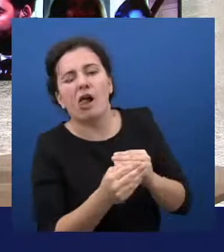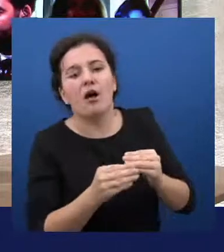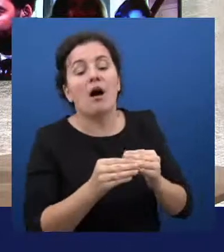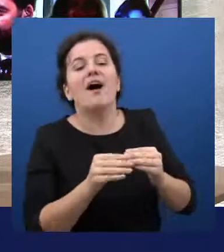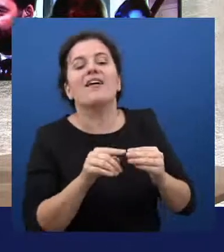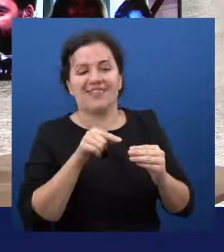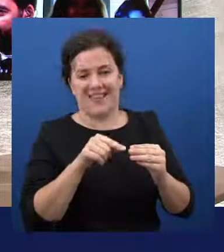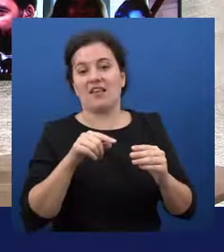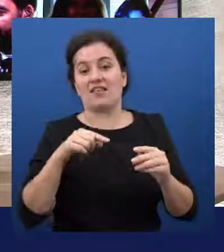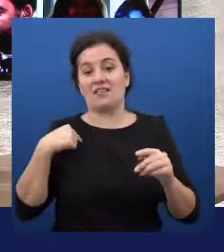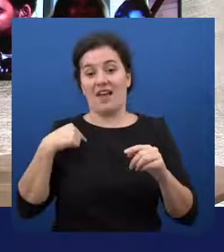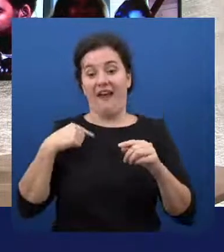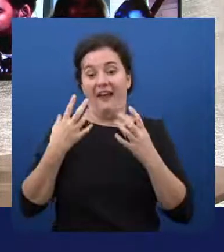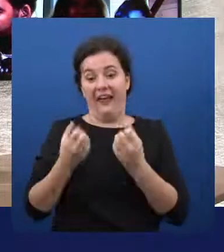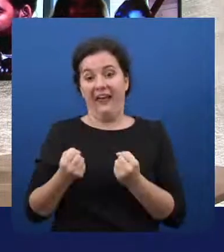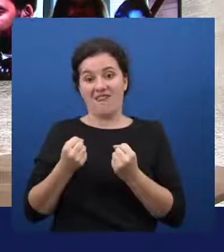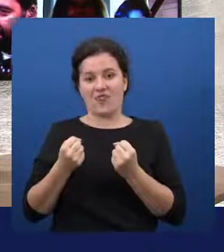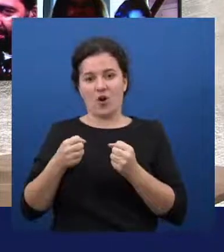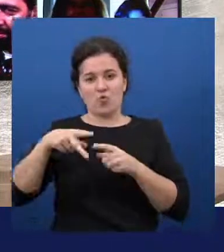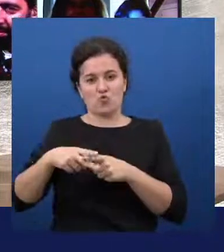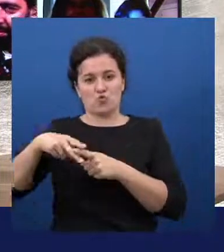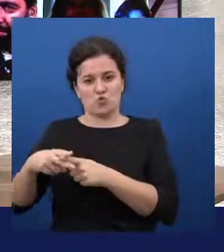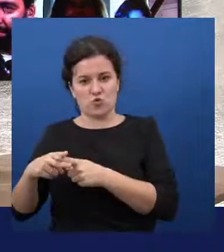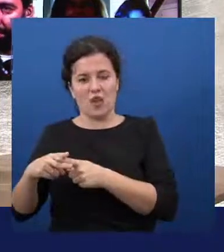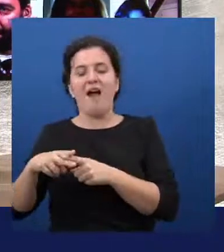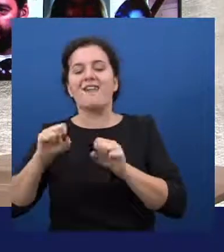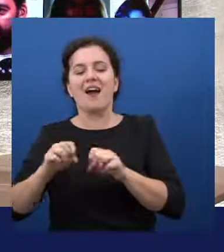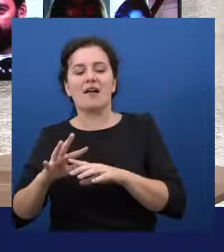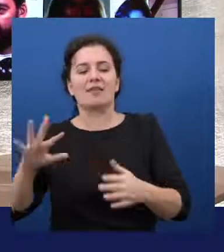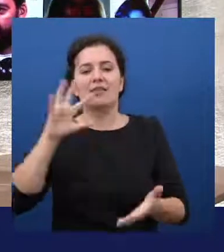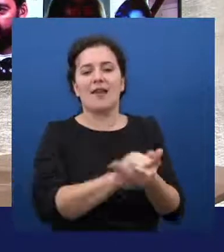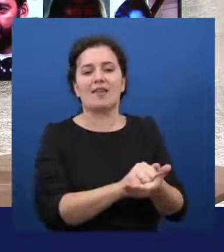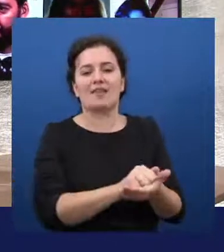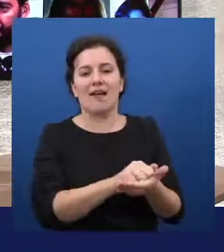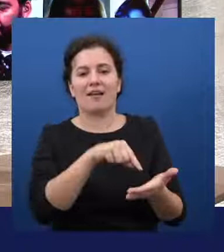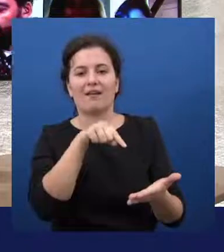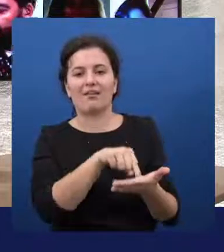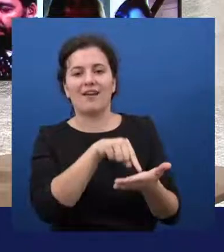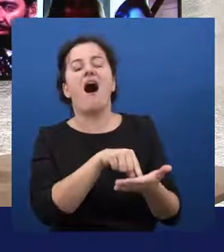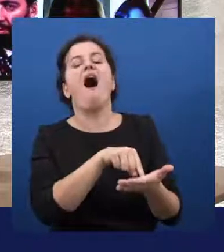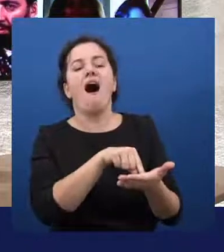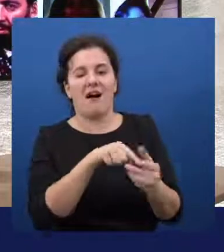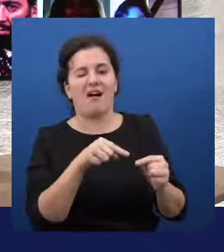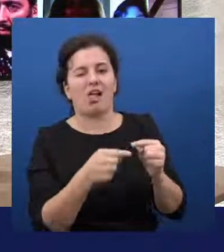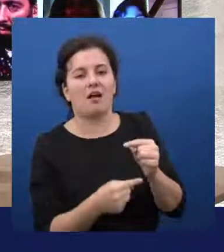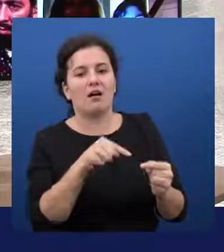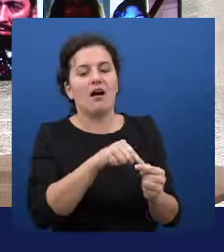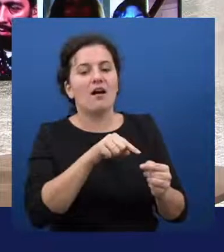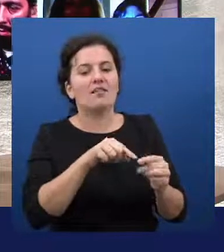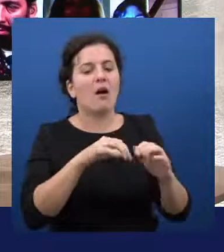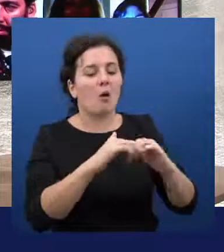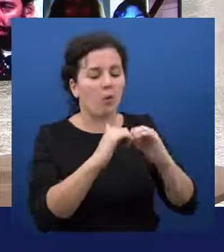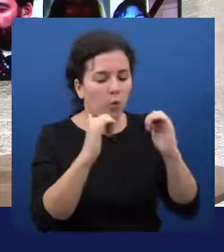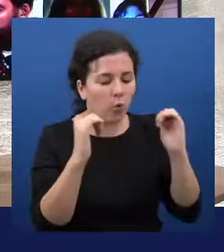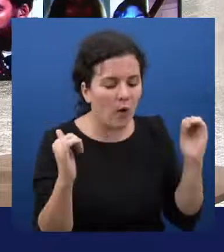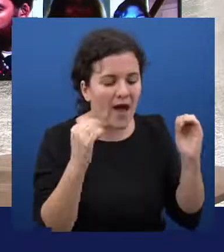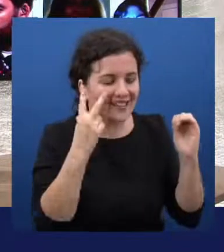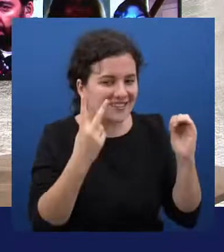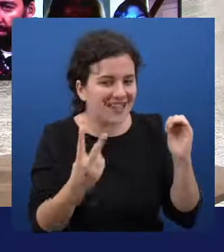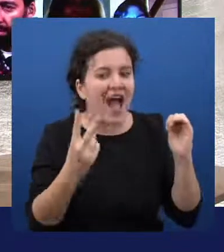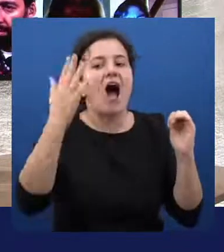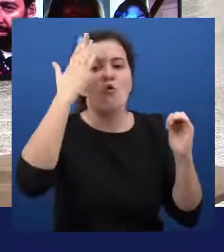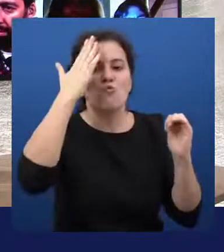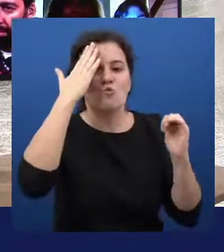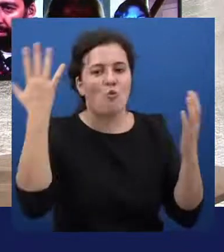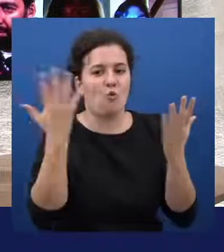and it's up to you to understand what was the cause. But it is just the basic